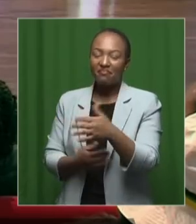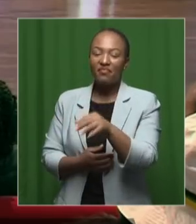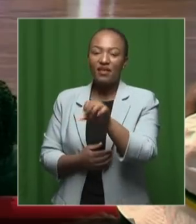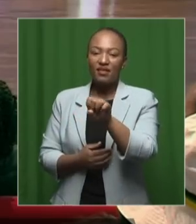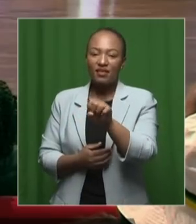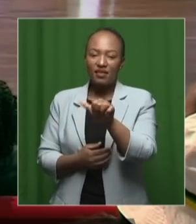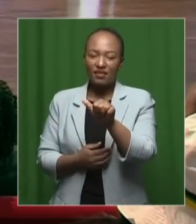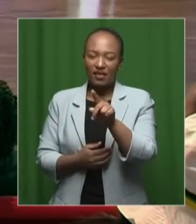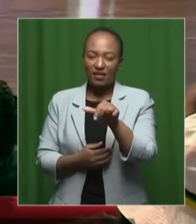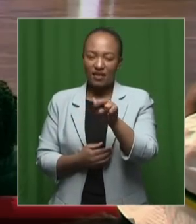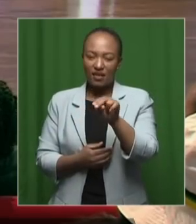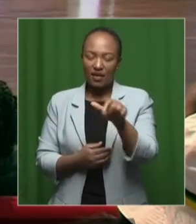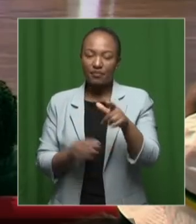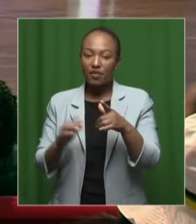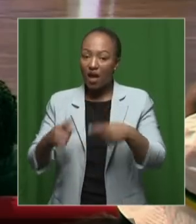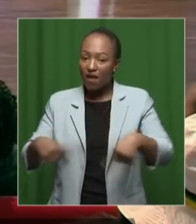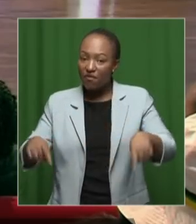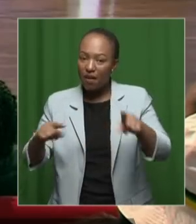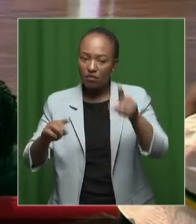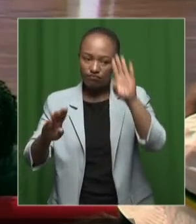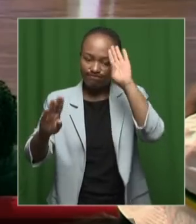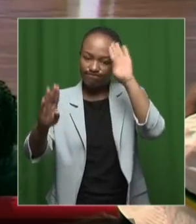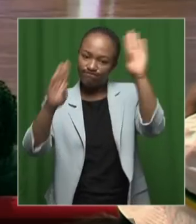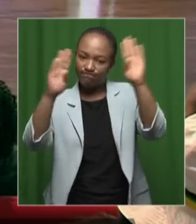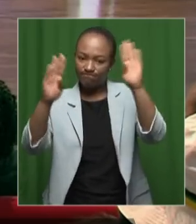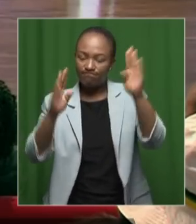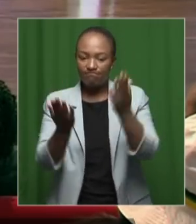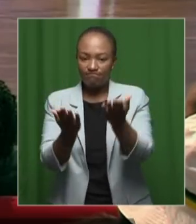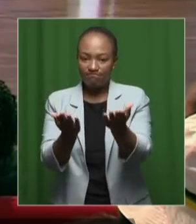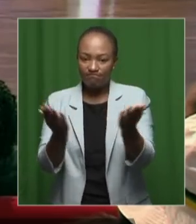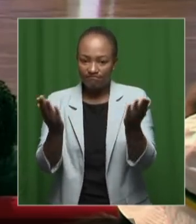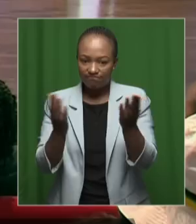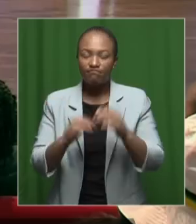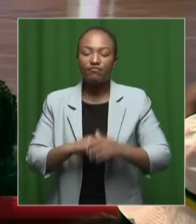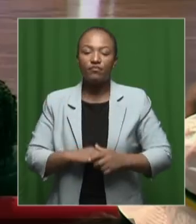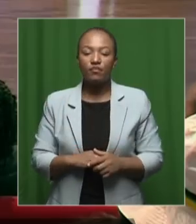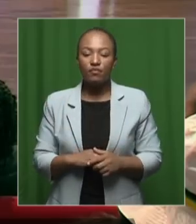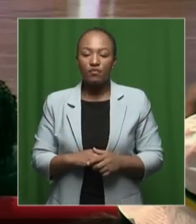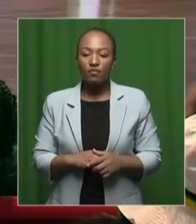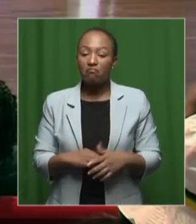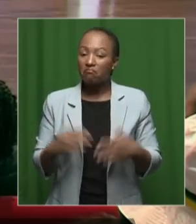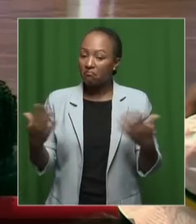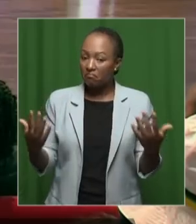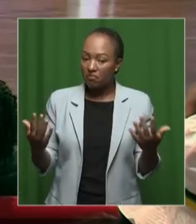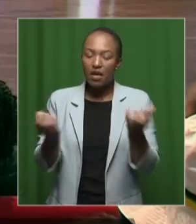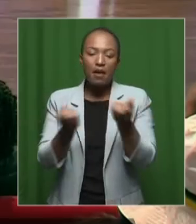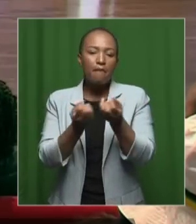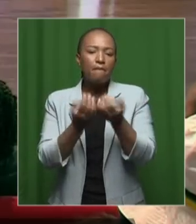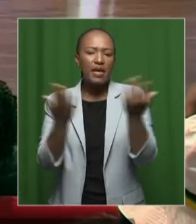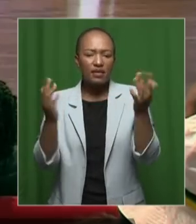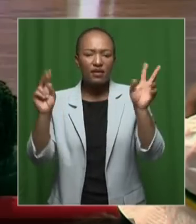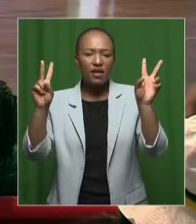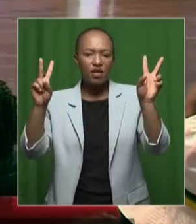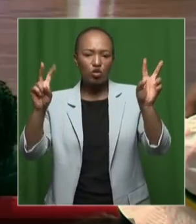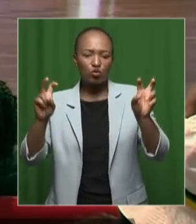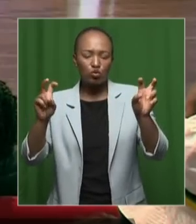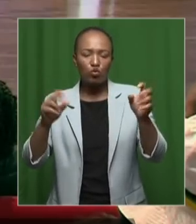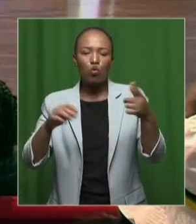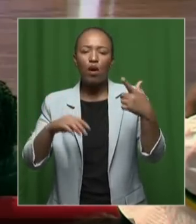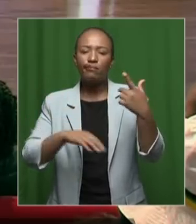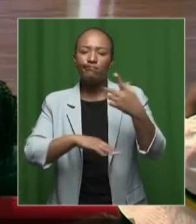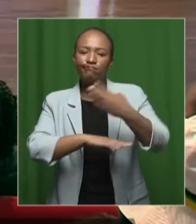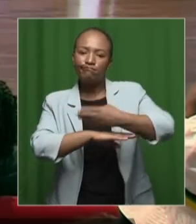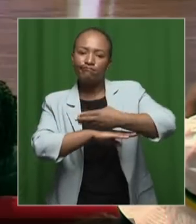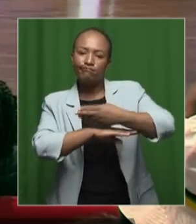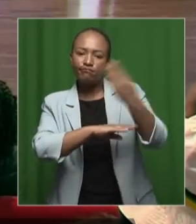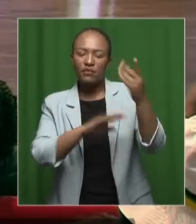good evening to everybody. Well, Sakina, most of the issues that are raised on immigration are found